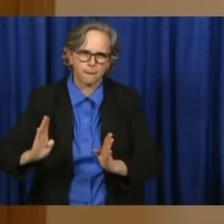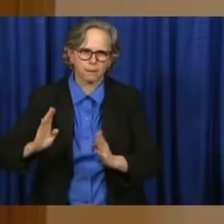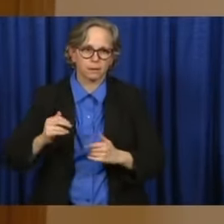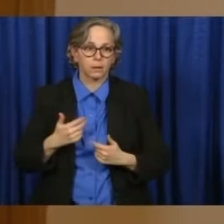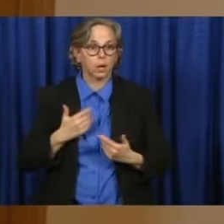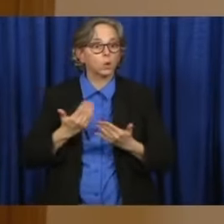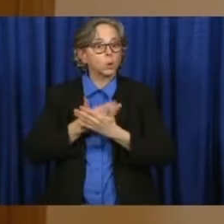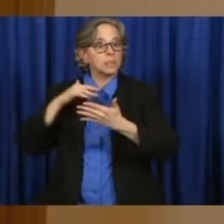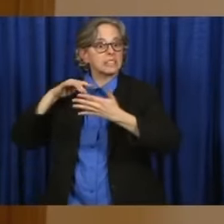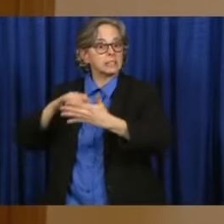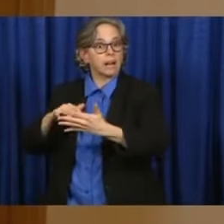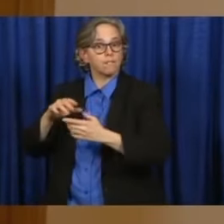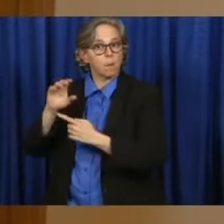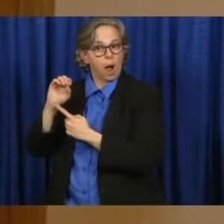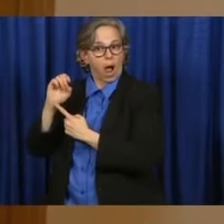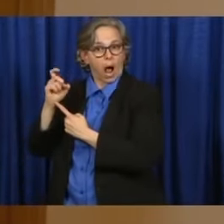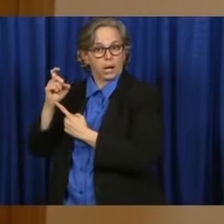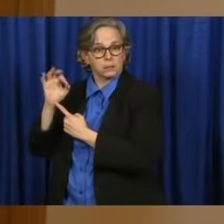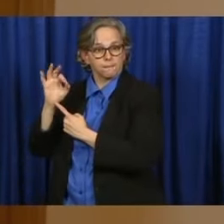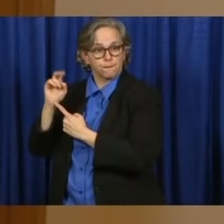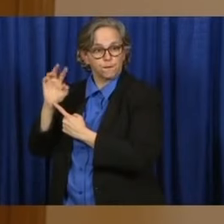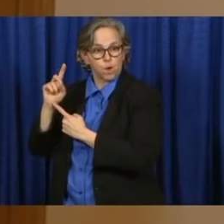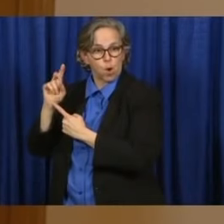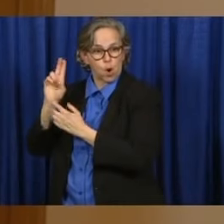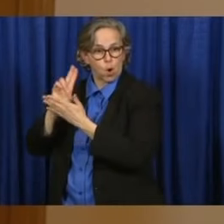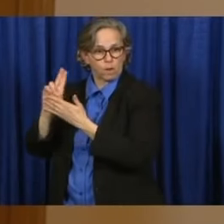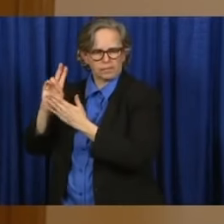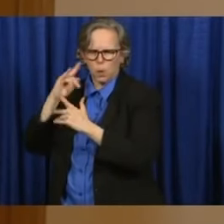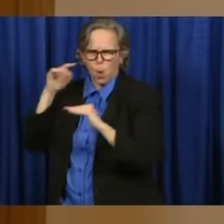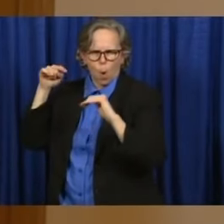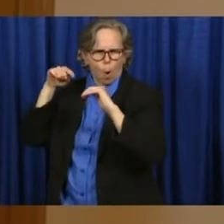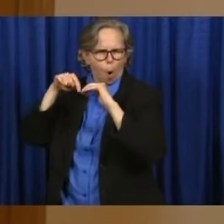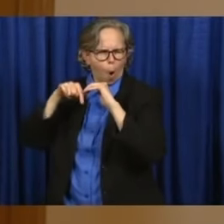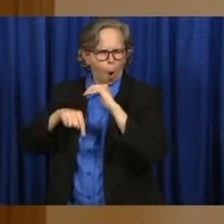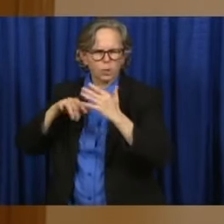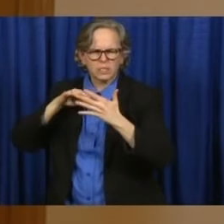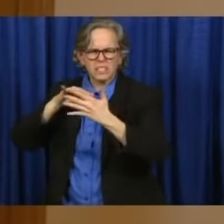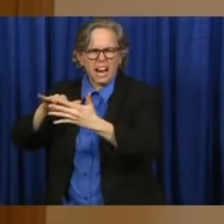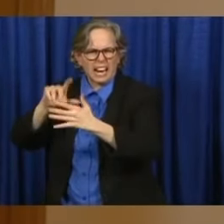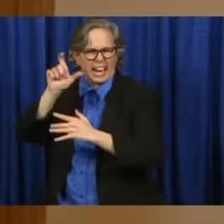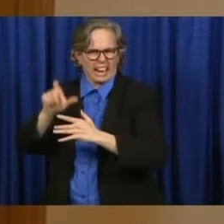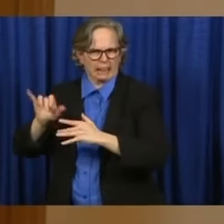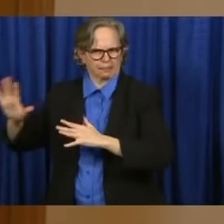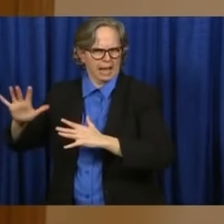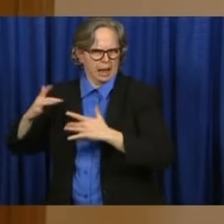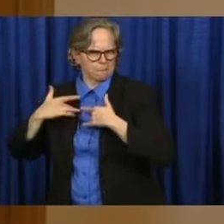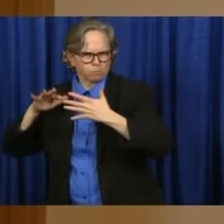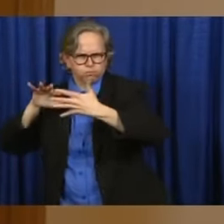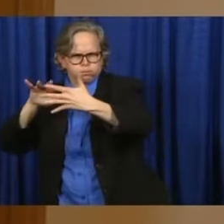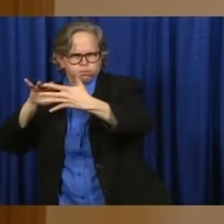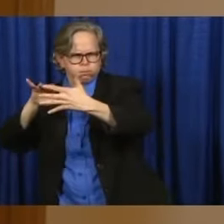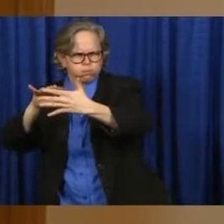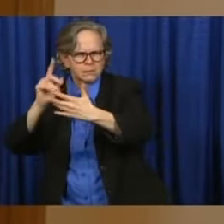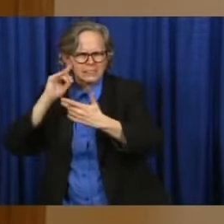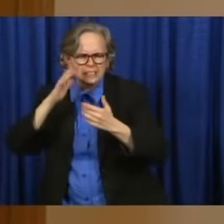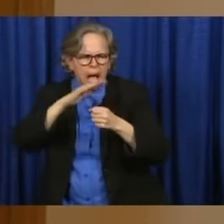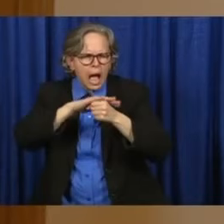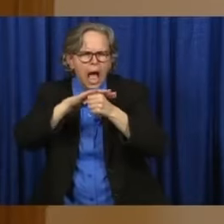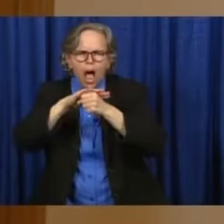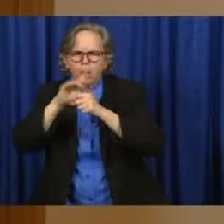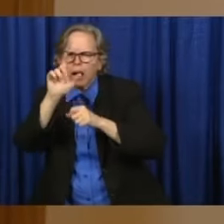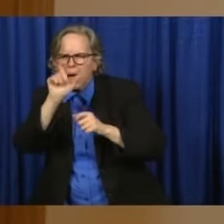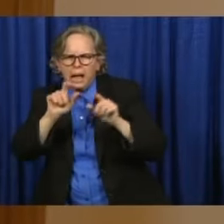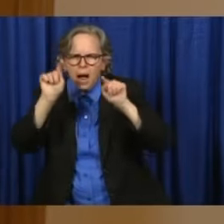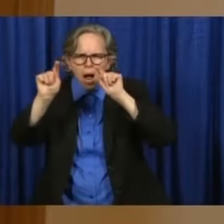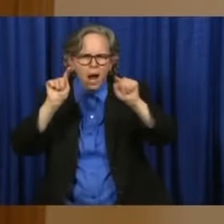look again deeper into Italy, as I was saying, looking at Lodi and Bergamo, which is two different cities